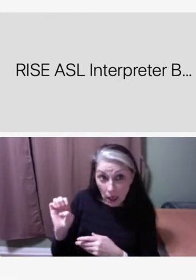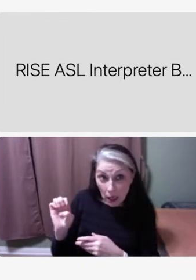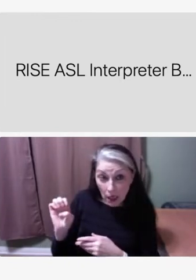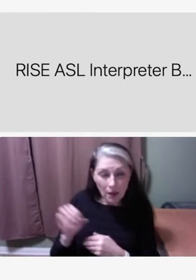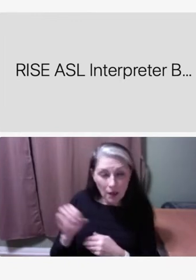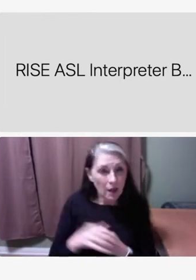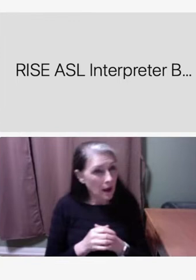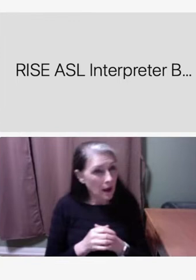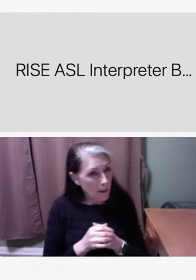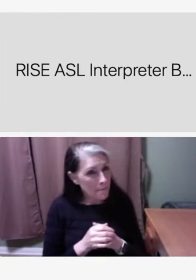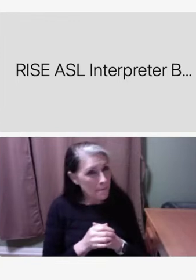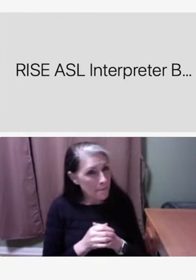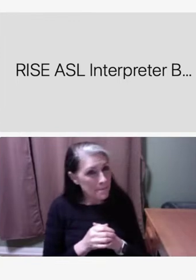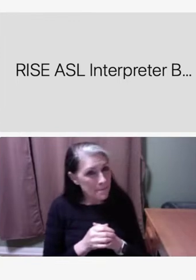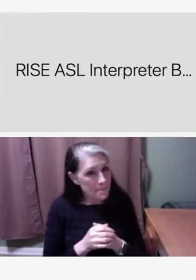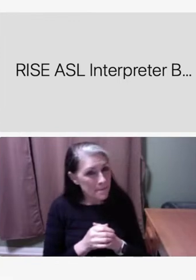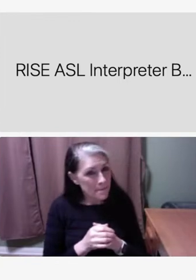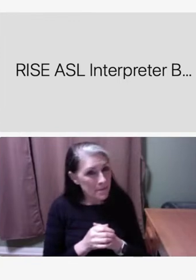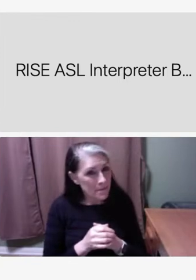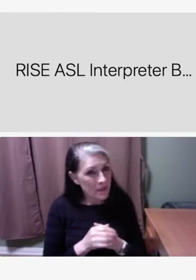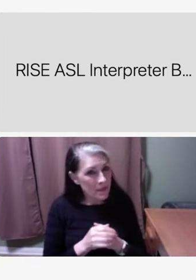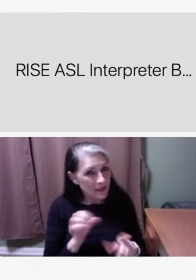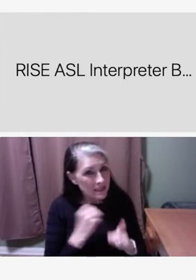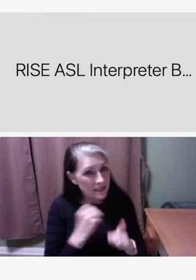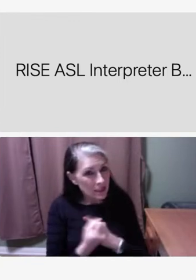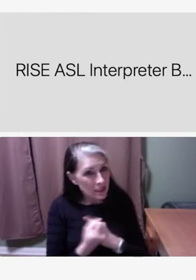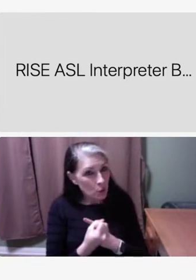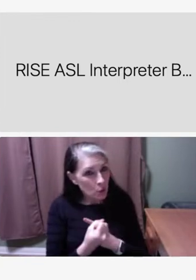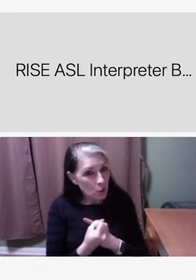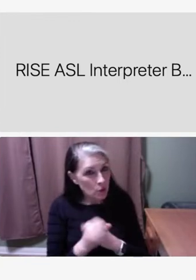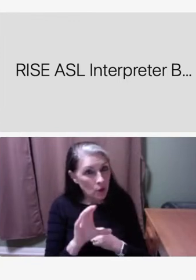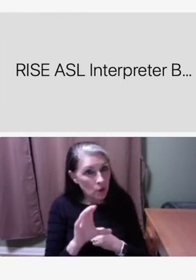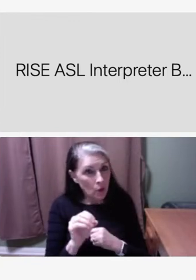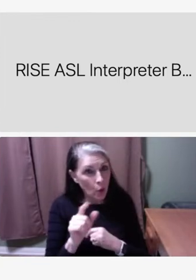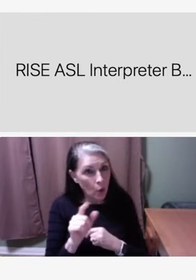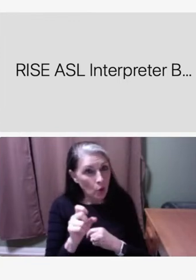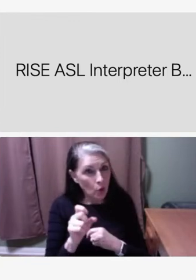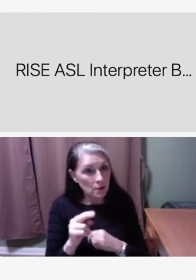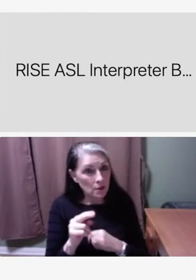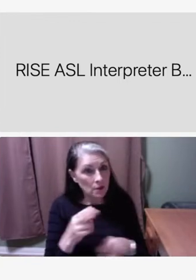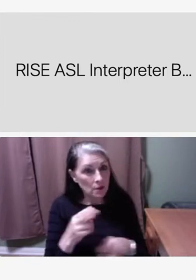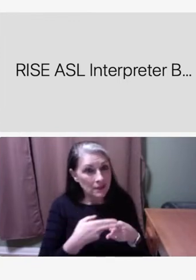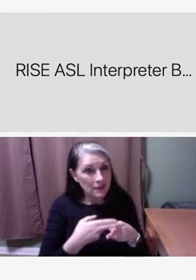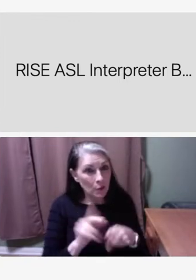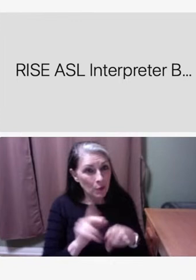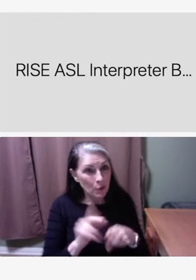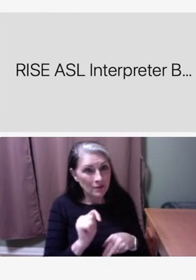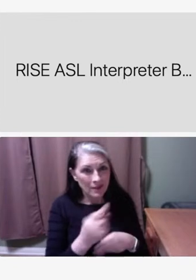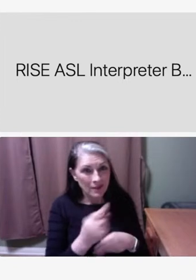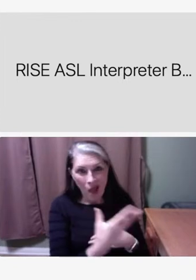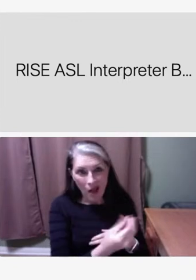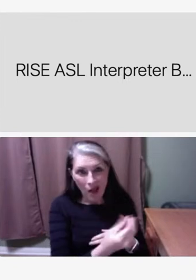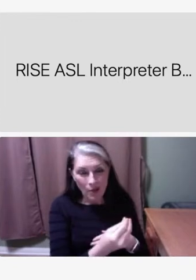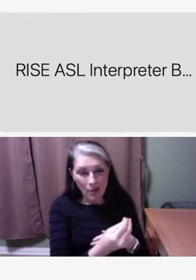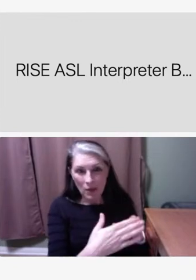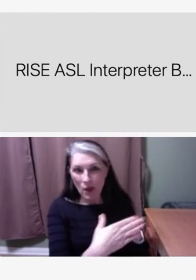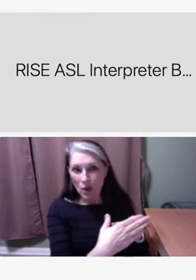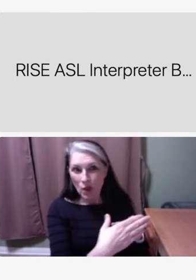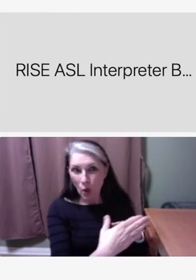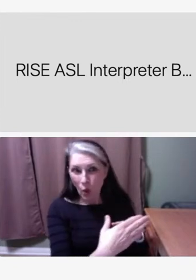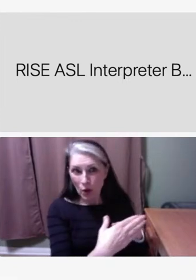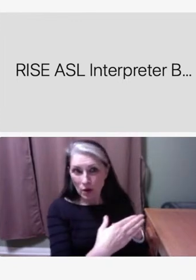In the situation at Colton where they do have porta potty, yes, they're out there in a field, but then in a corner. They're in a different spot.